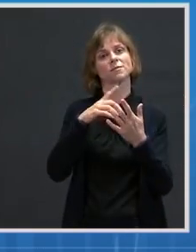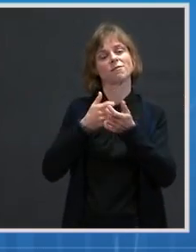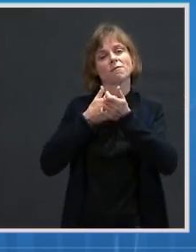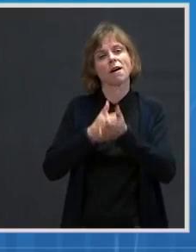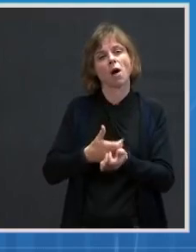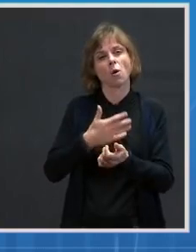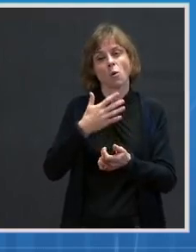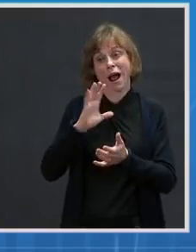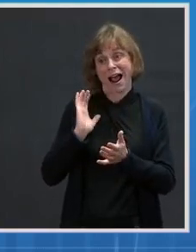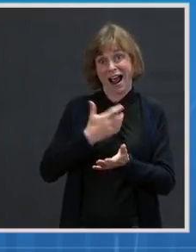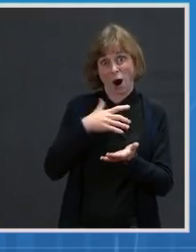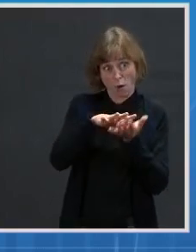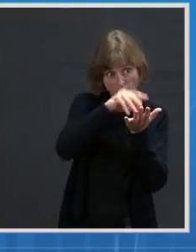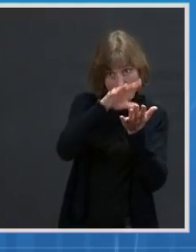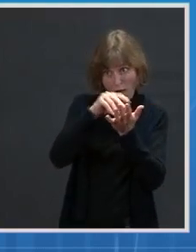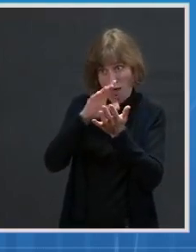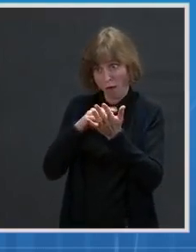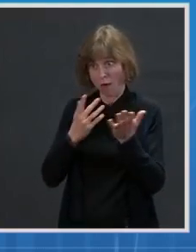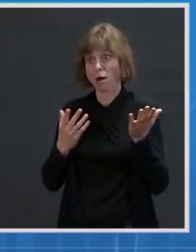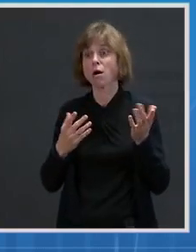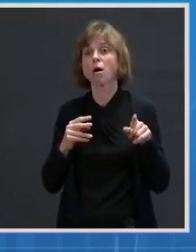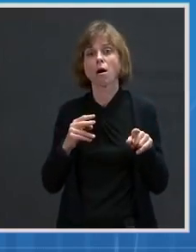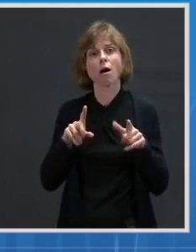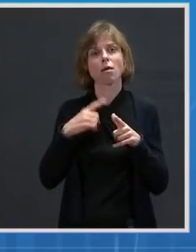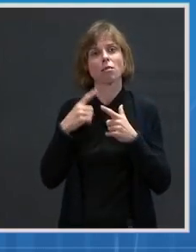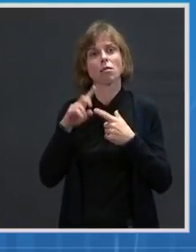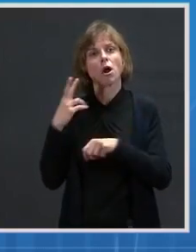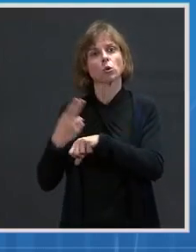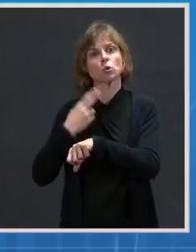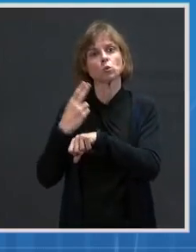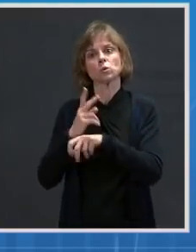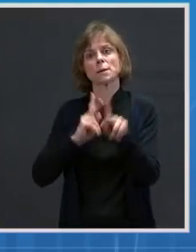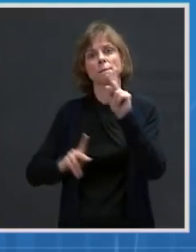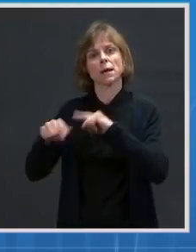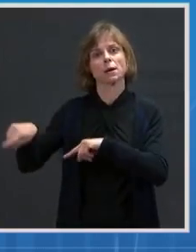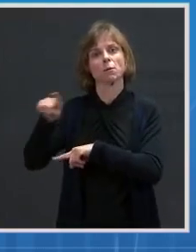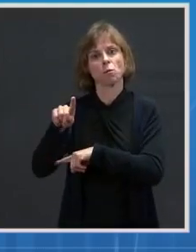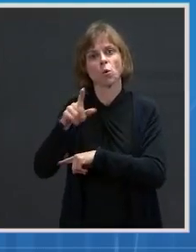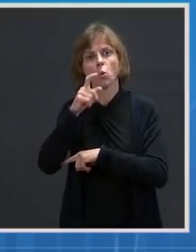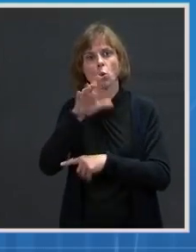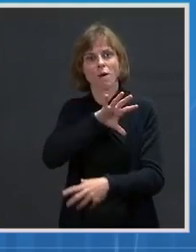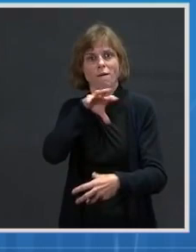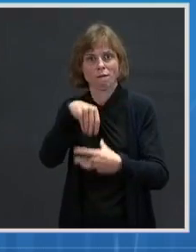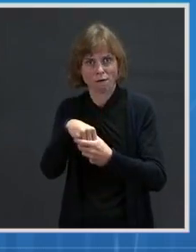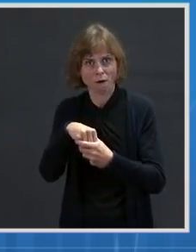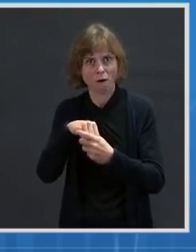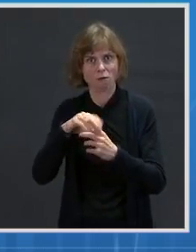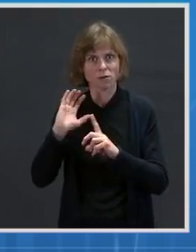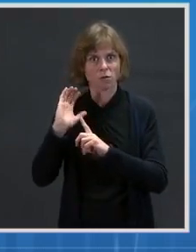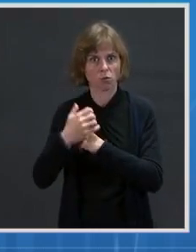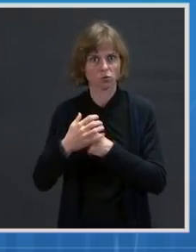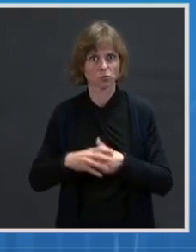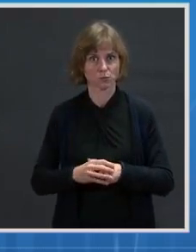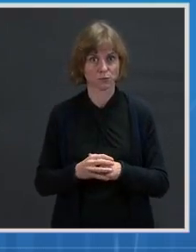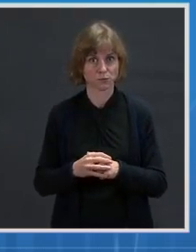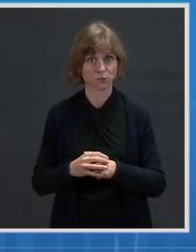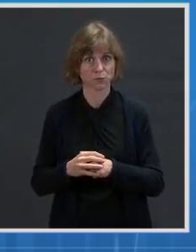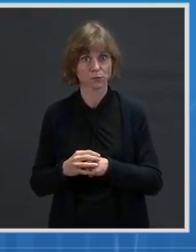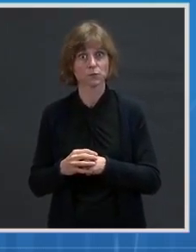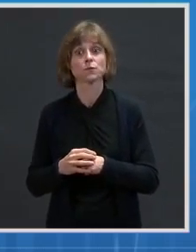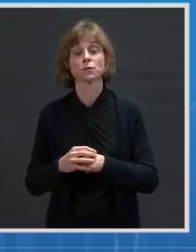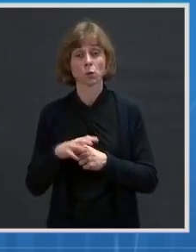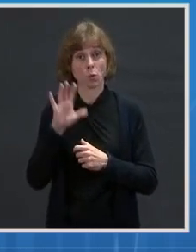learnings and take full advantage of the participation of many throughout the country. So with that